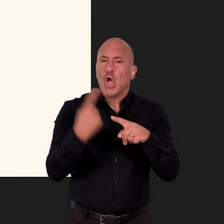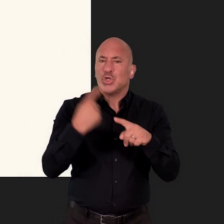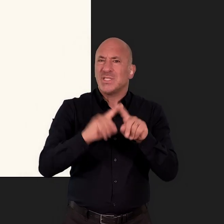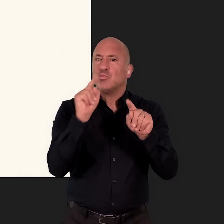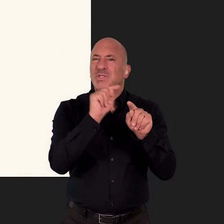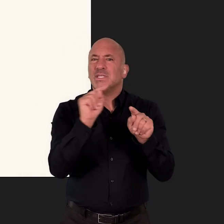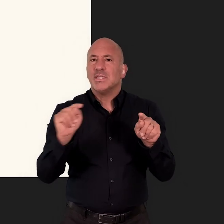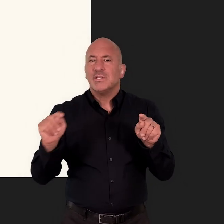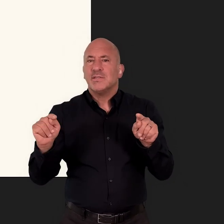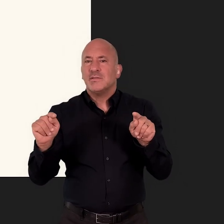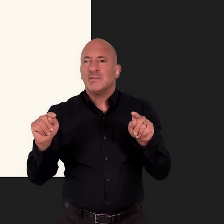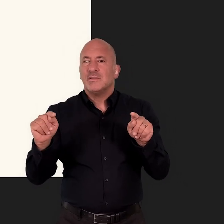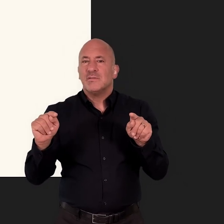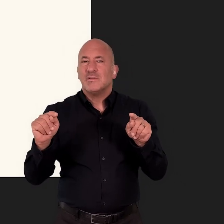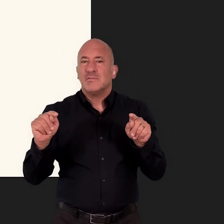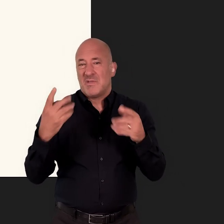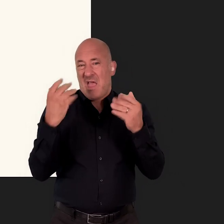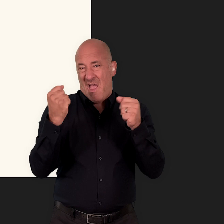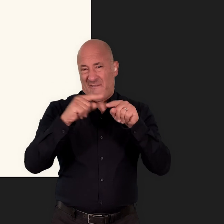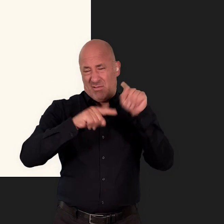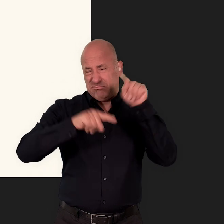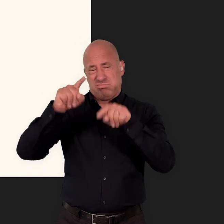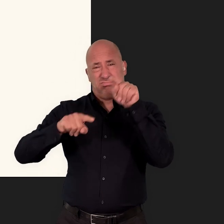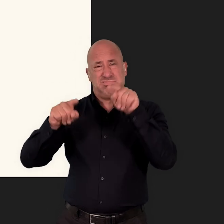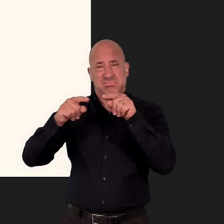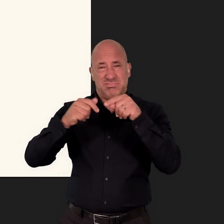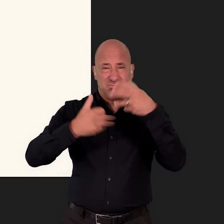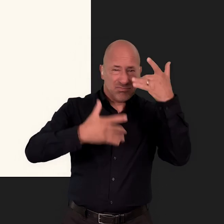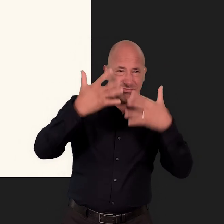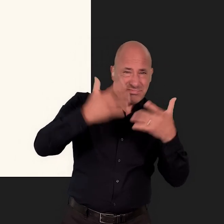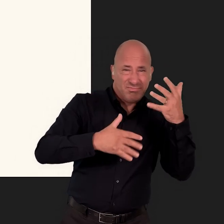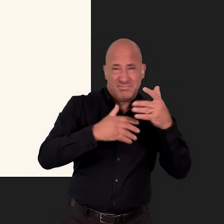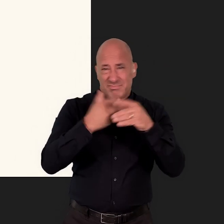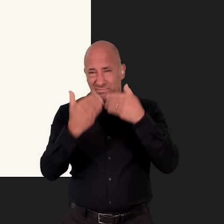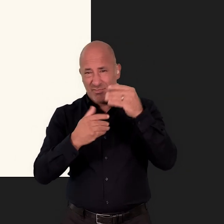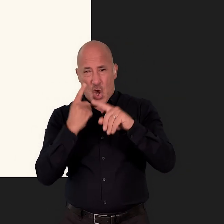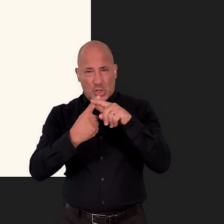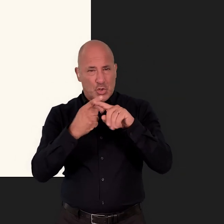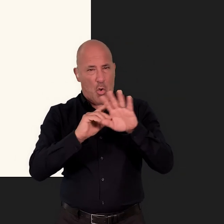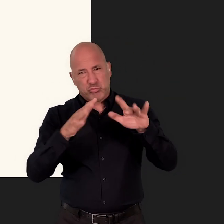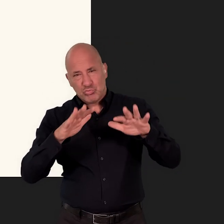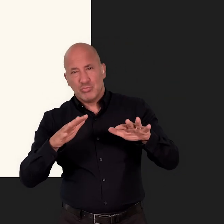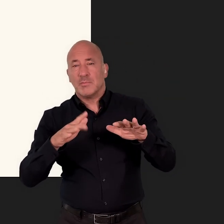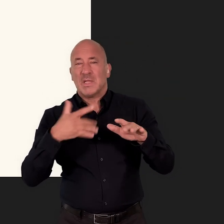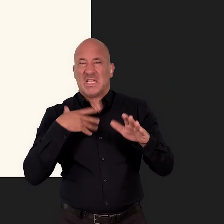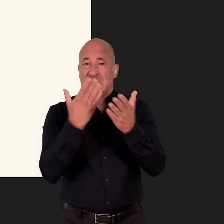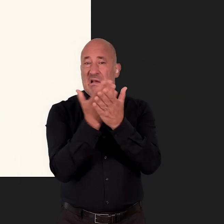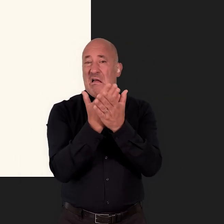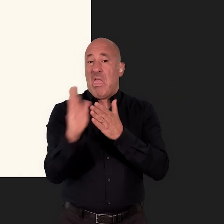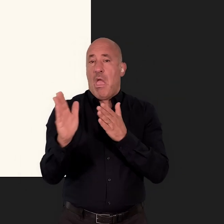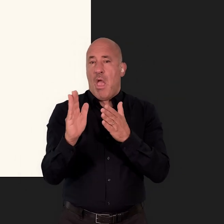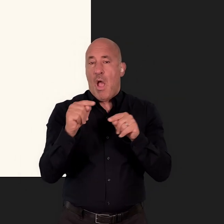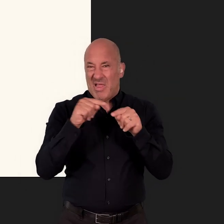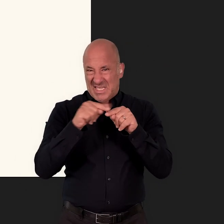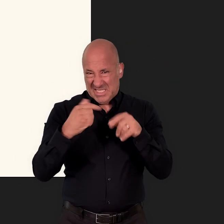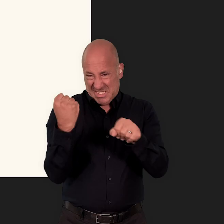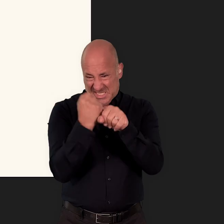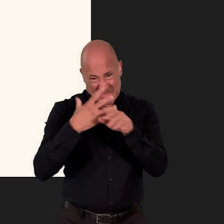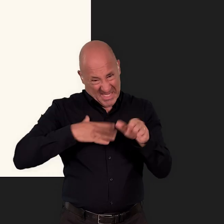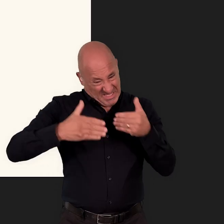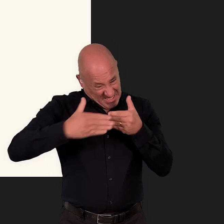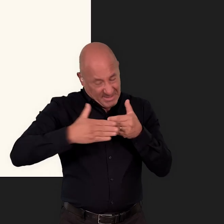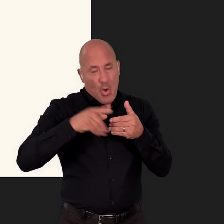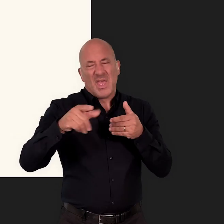of urgency of each issue? A variety of scales and ratings are used, but this needs to be clear, along